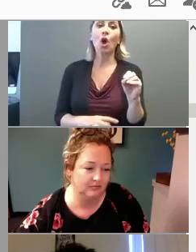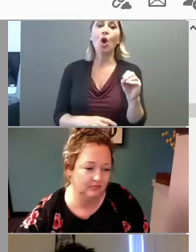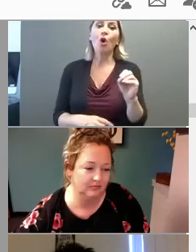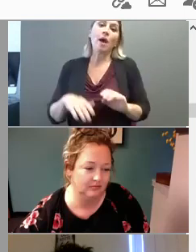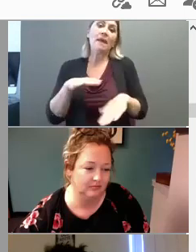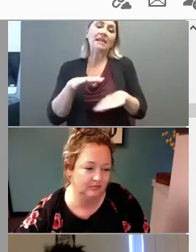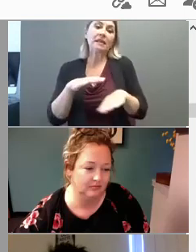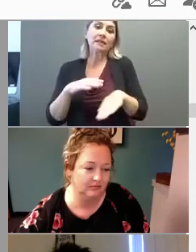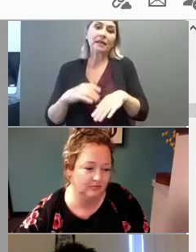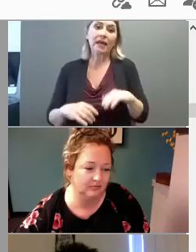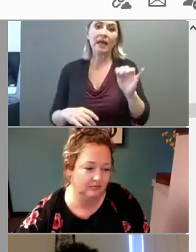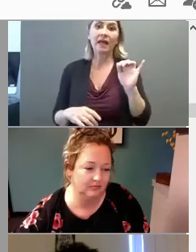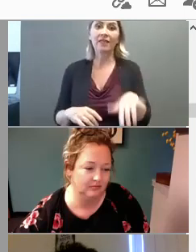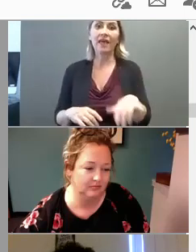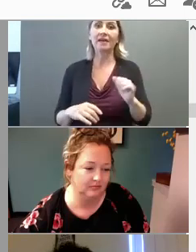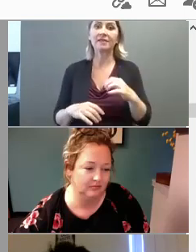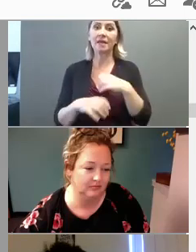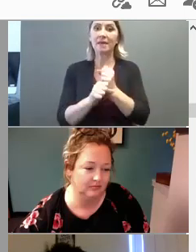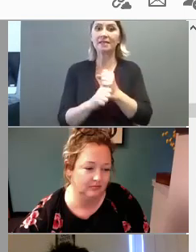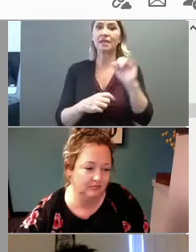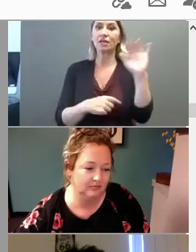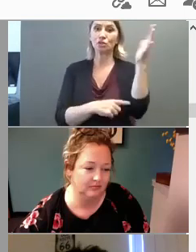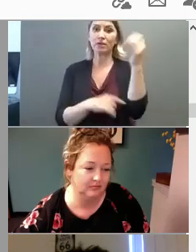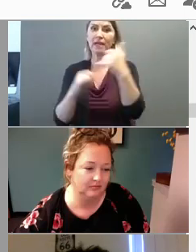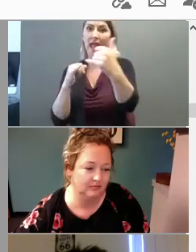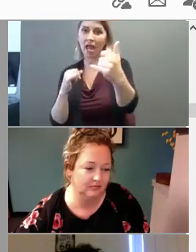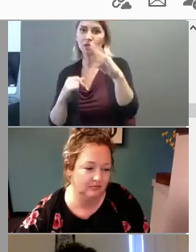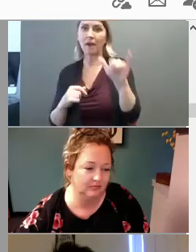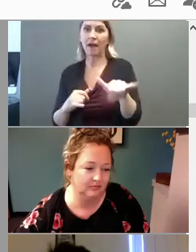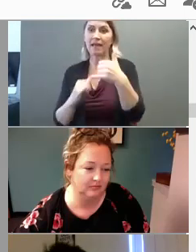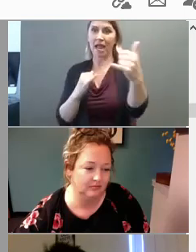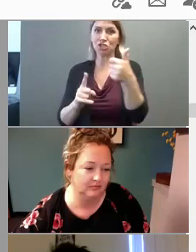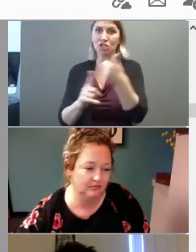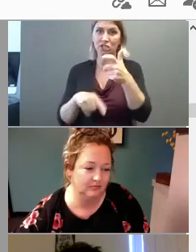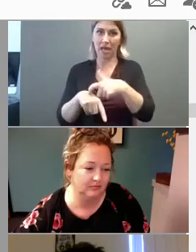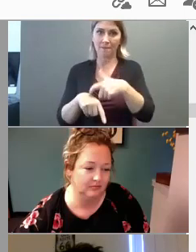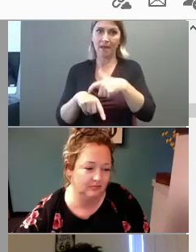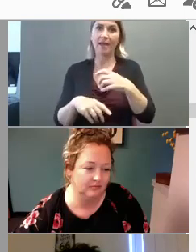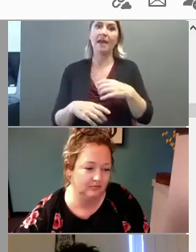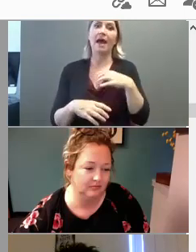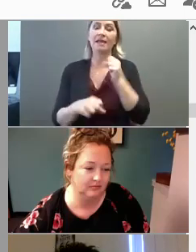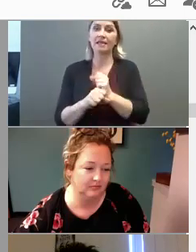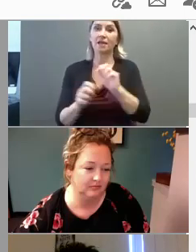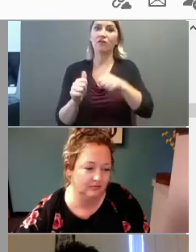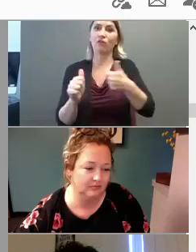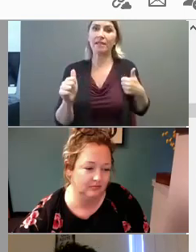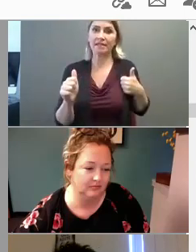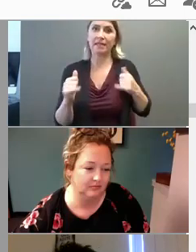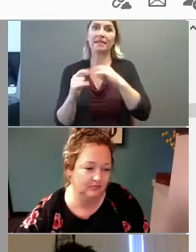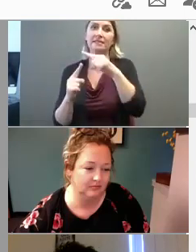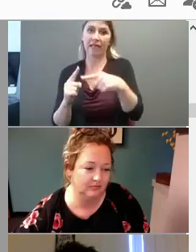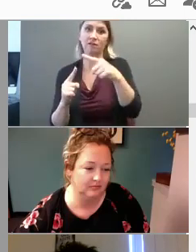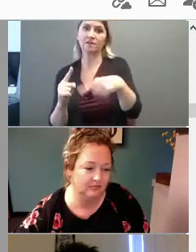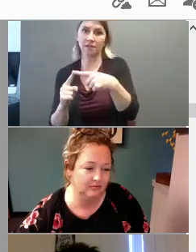basically it constructs the tree edge by edge every time, and it takes care to avoid cycles.